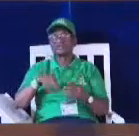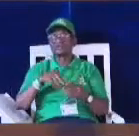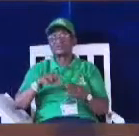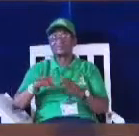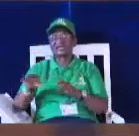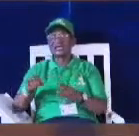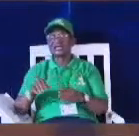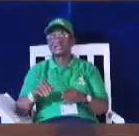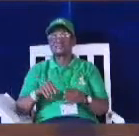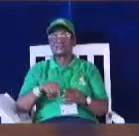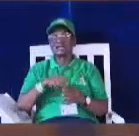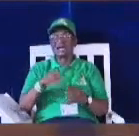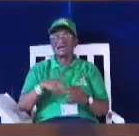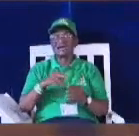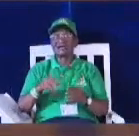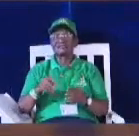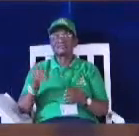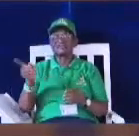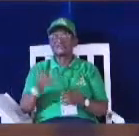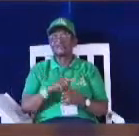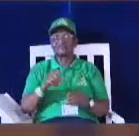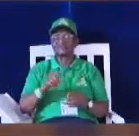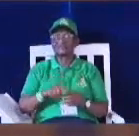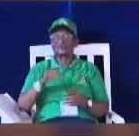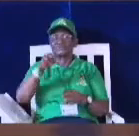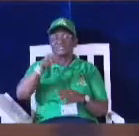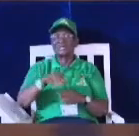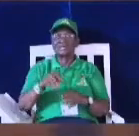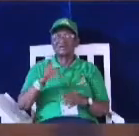You are too many to dance around.